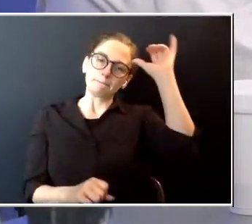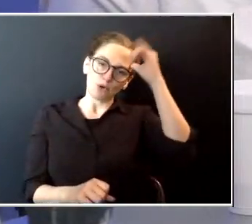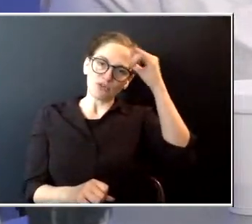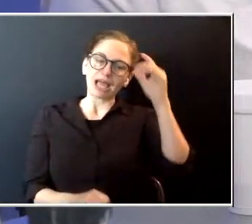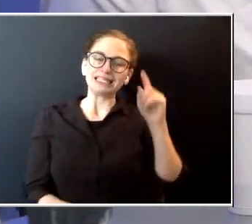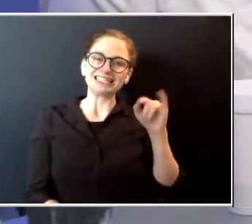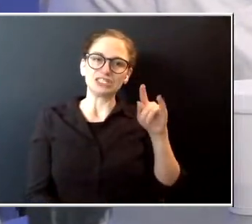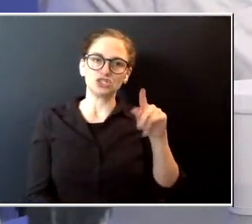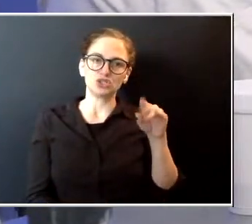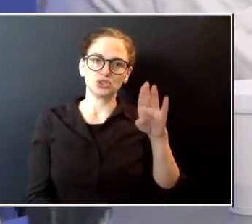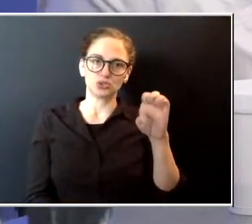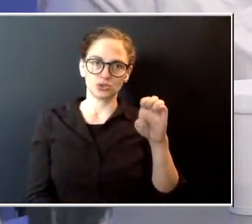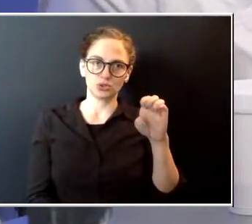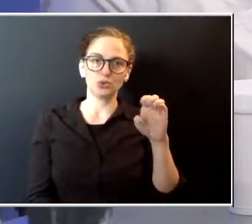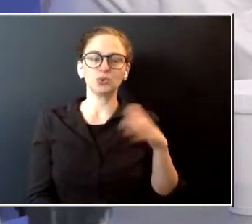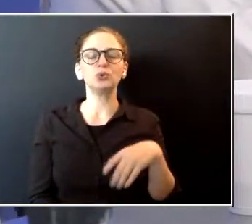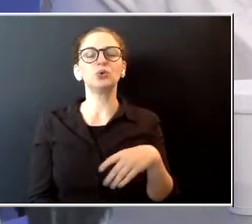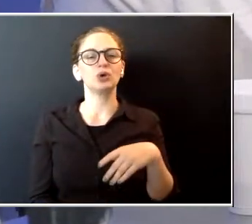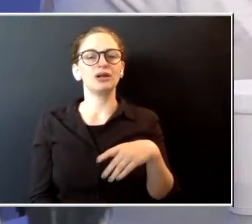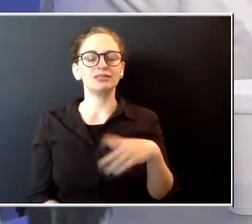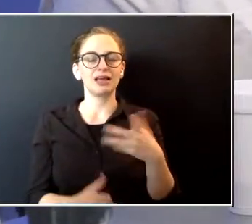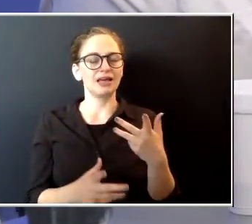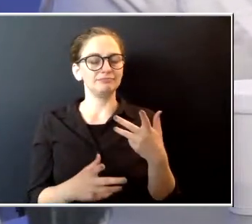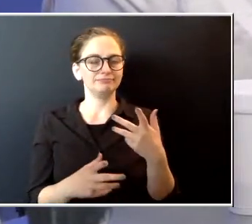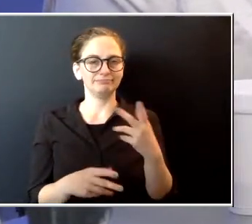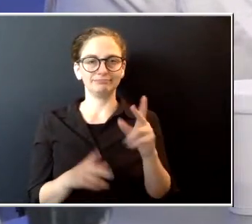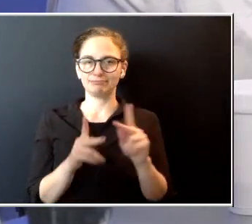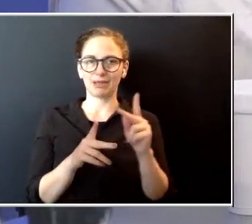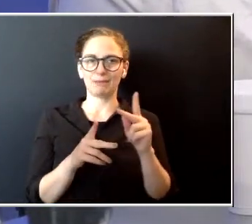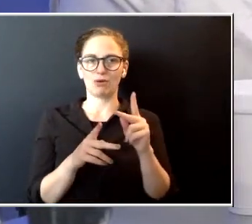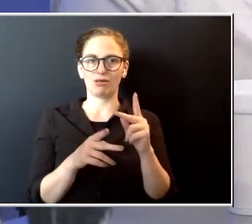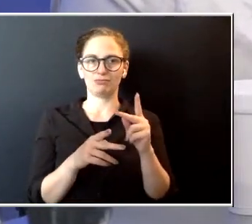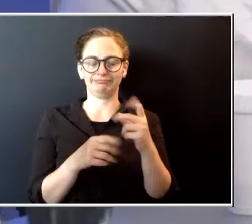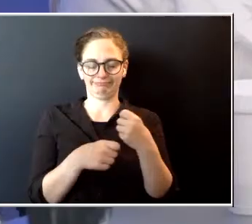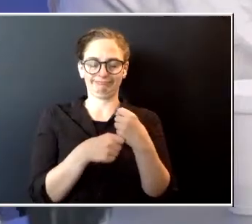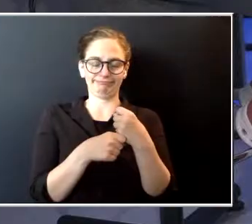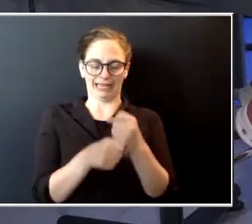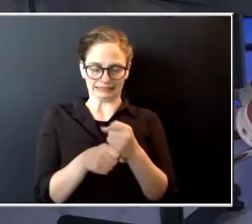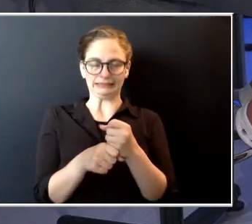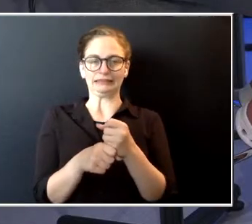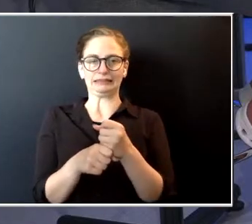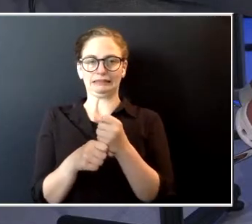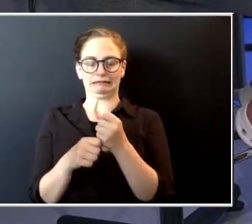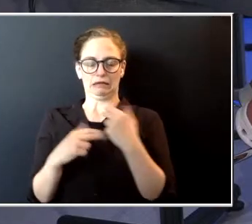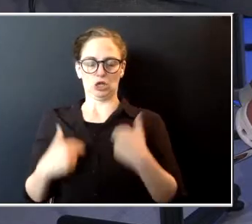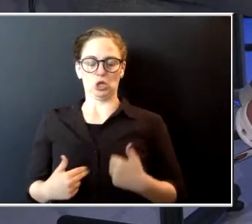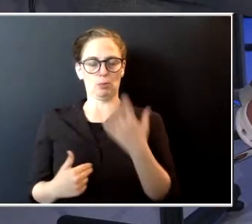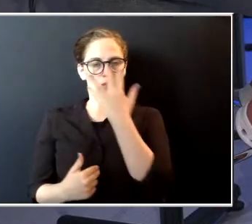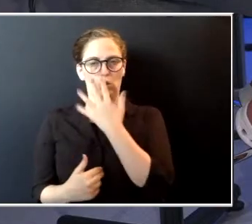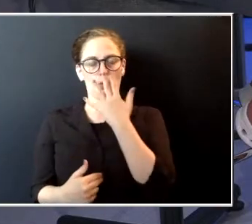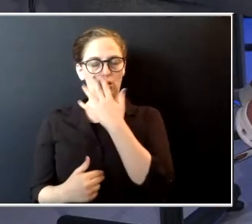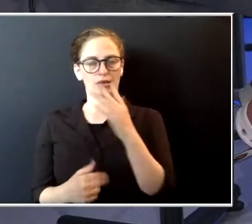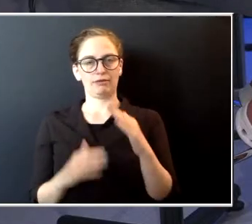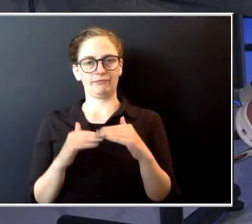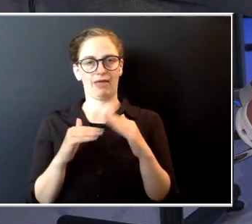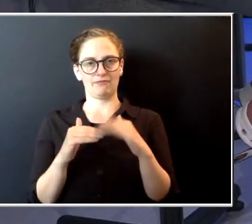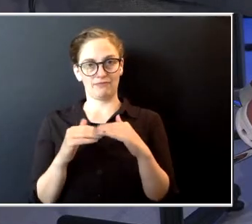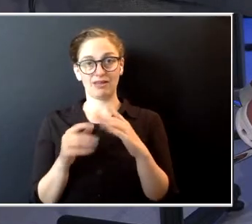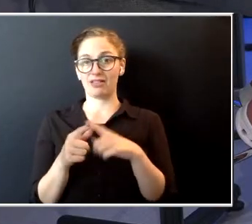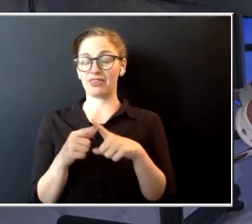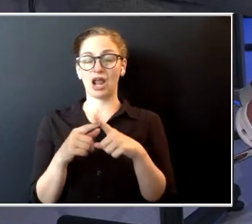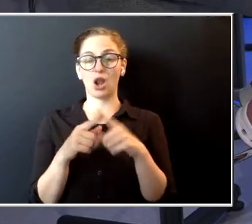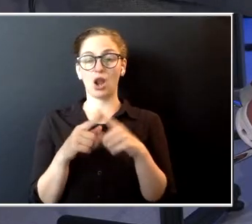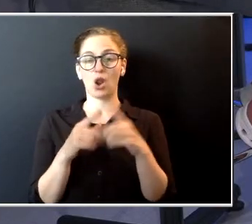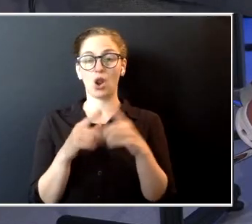around a cow's heart, that they manufacture a human-looking valve. Wow. And then everything comes out, and then we close up our entryway in